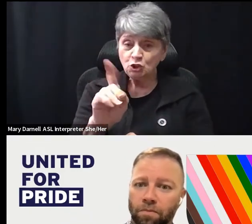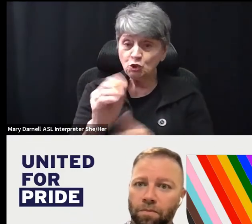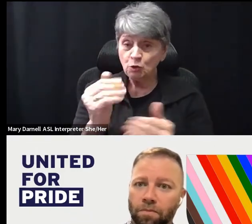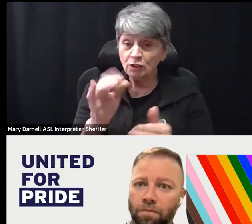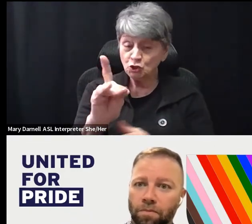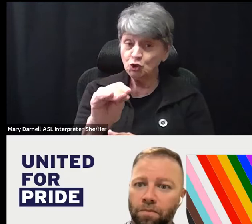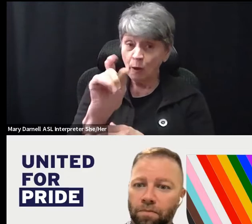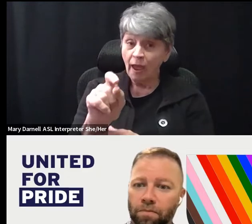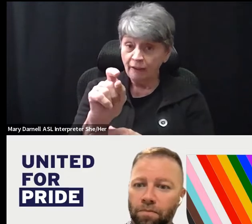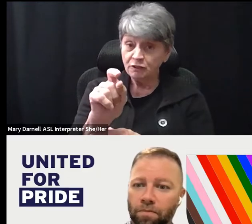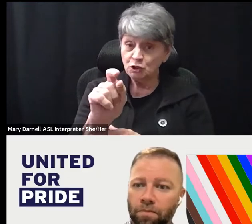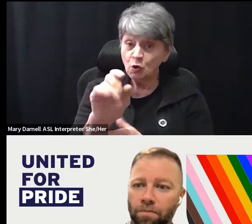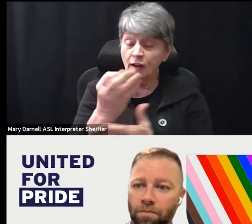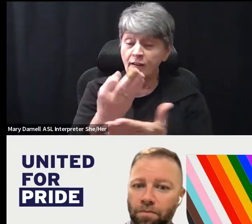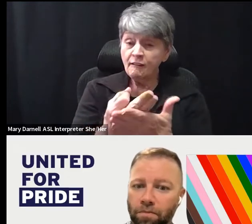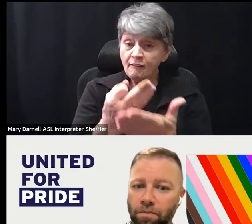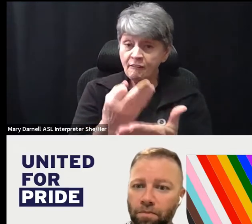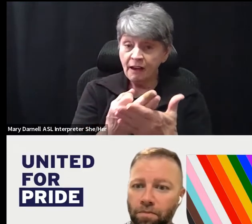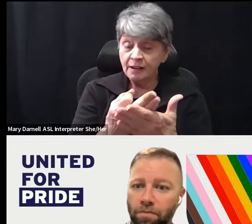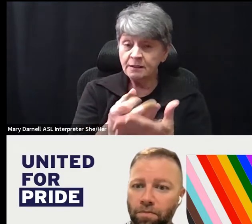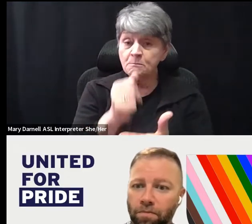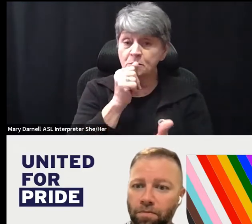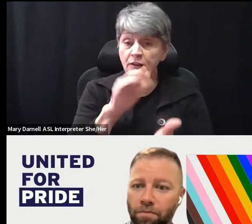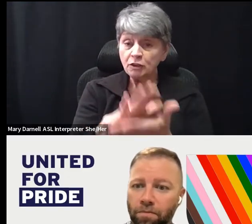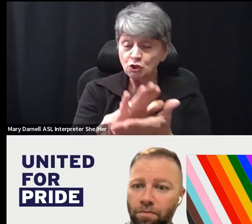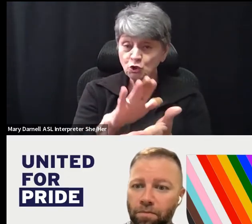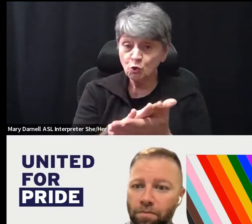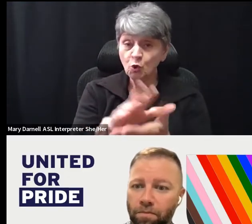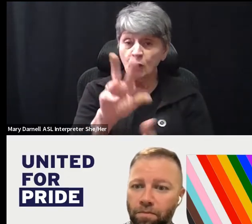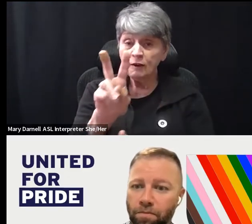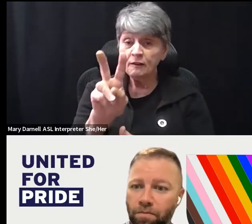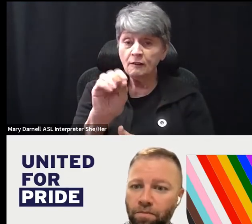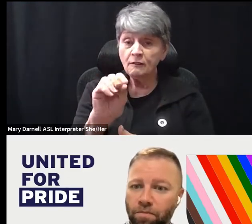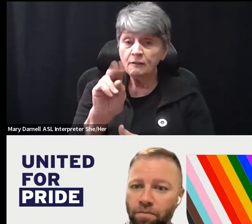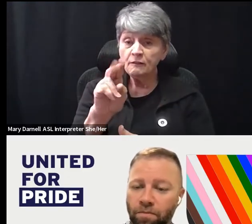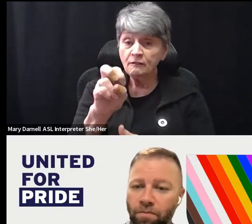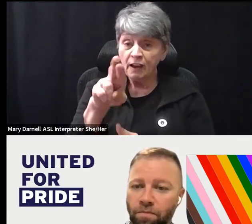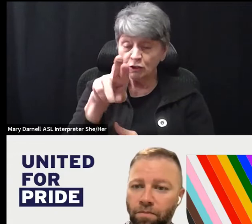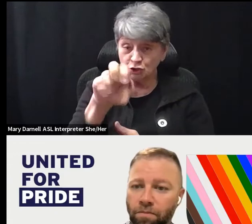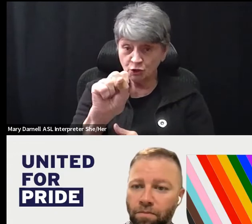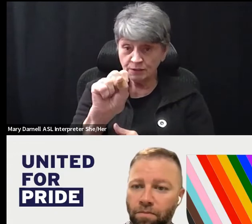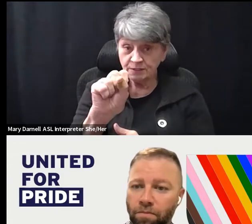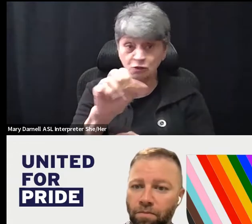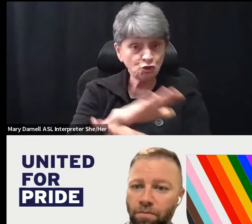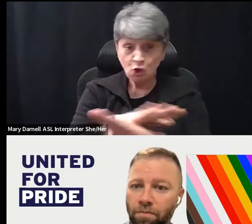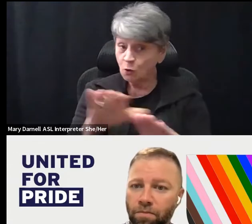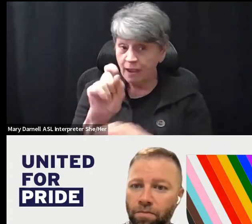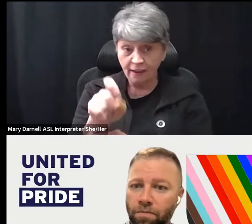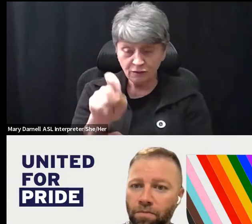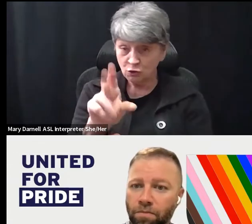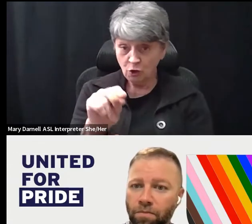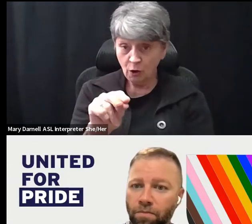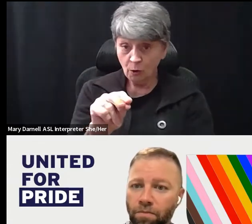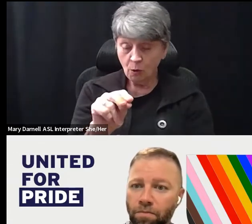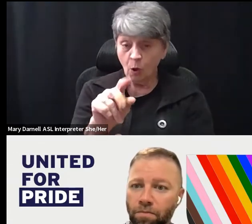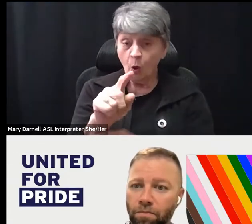now, or do you not have to? You don't have to fund private school vouchers. What Maine could do, and Justice